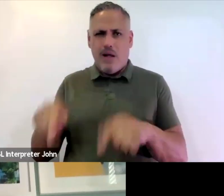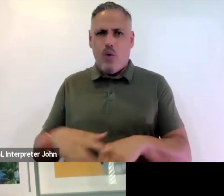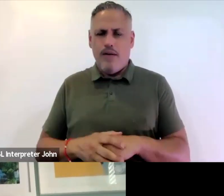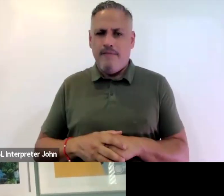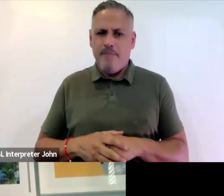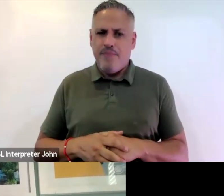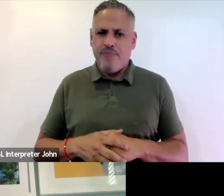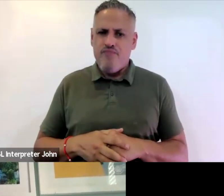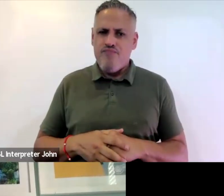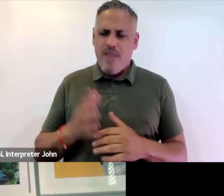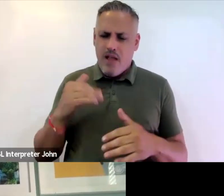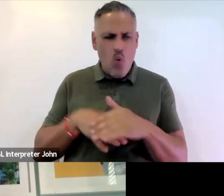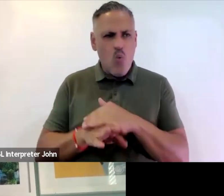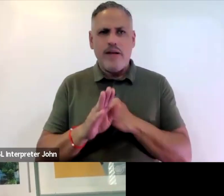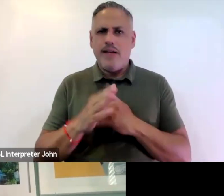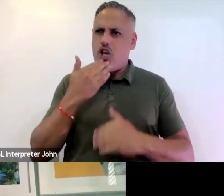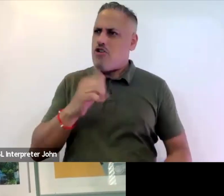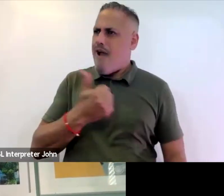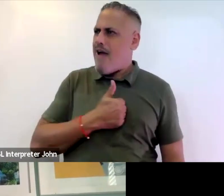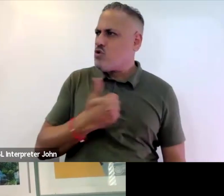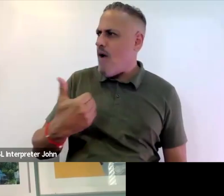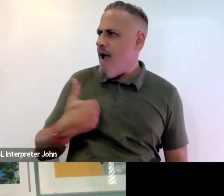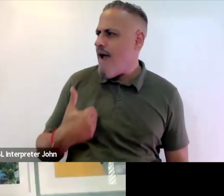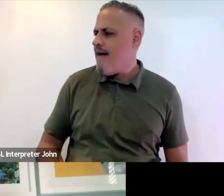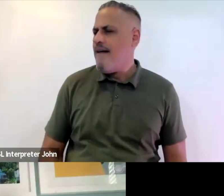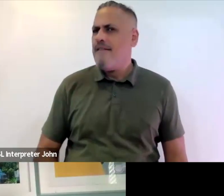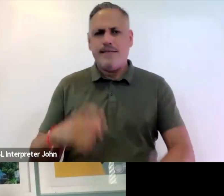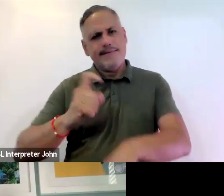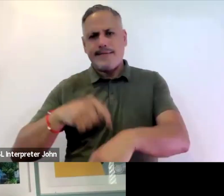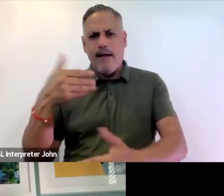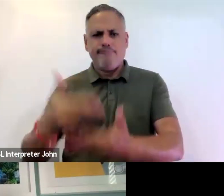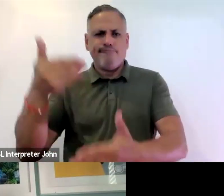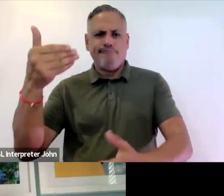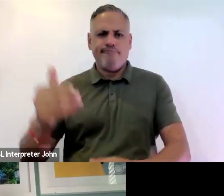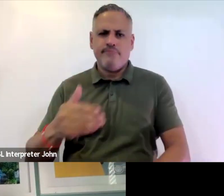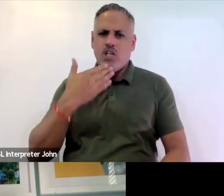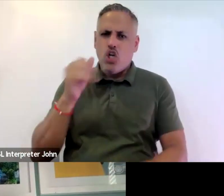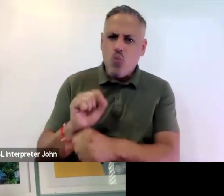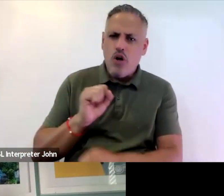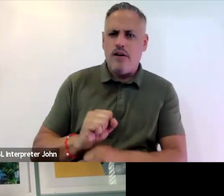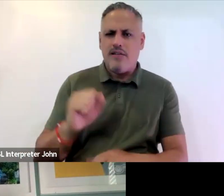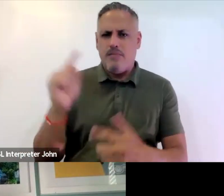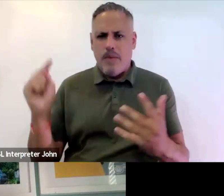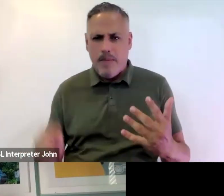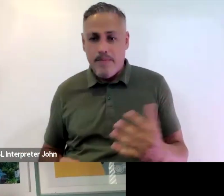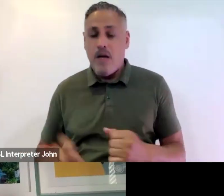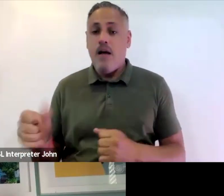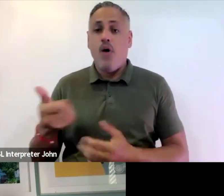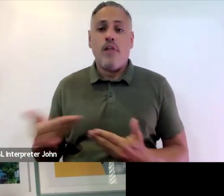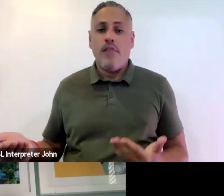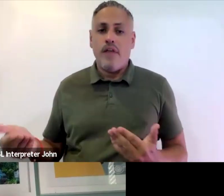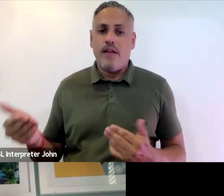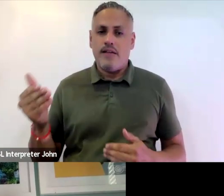go? You know, I come in, I have a great attitude, I come on time, I have a great work ethic, et cetera, et cetera. The other thing